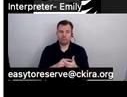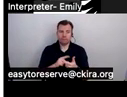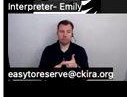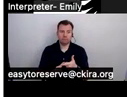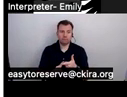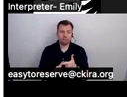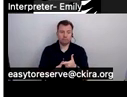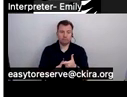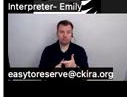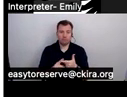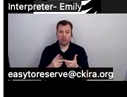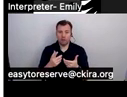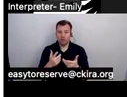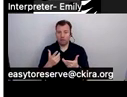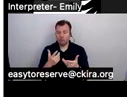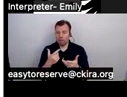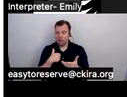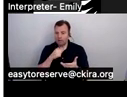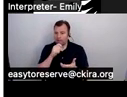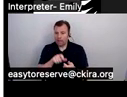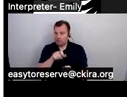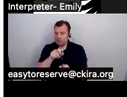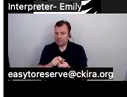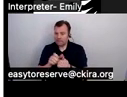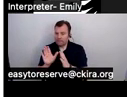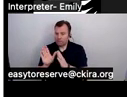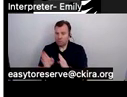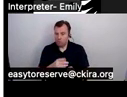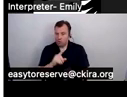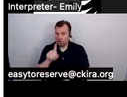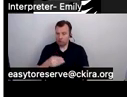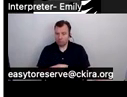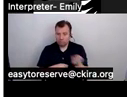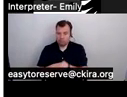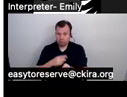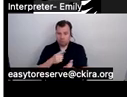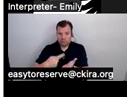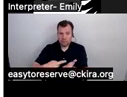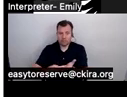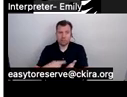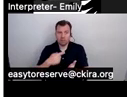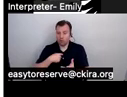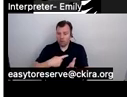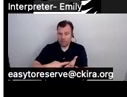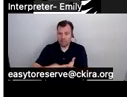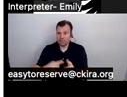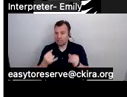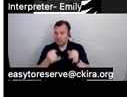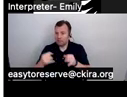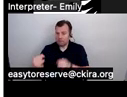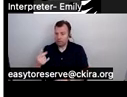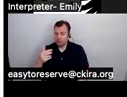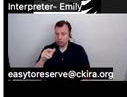in some random order for those 50% that are going to be discussed. Okay, so the grants are discussed independently.